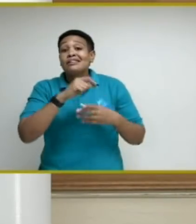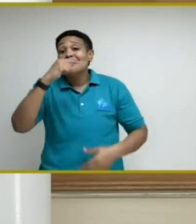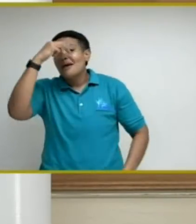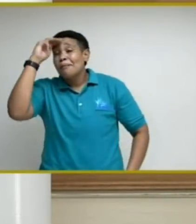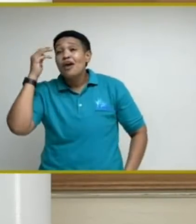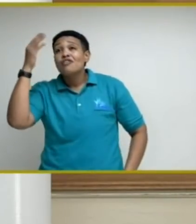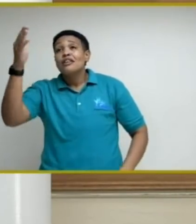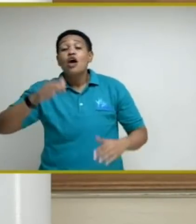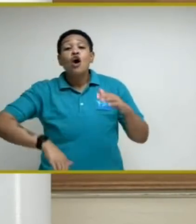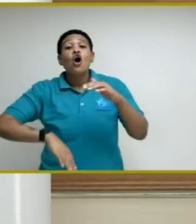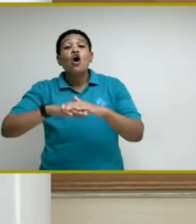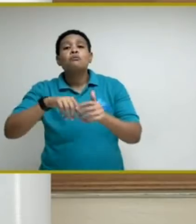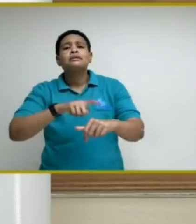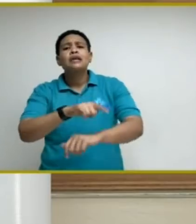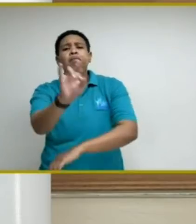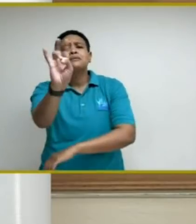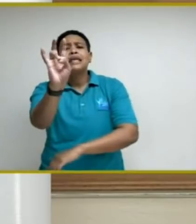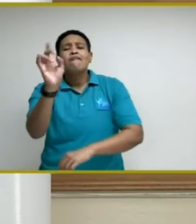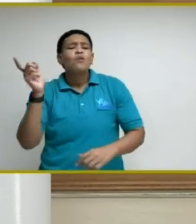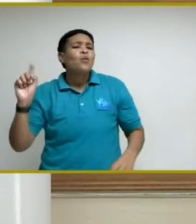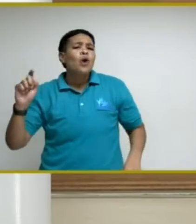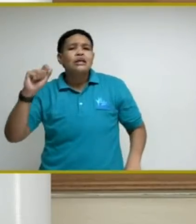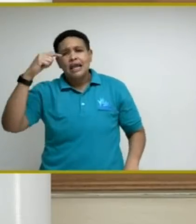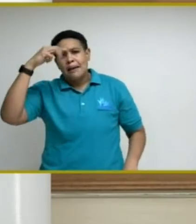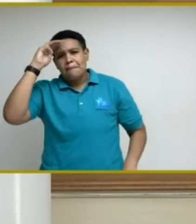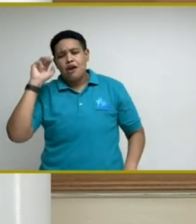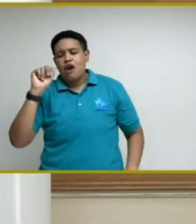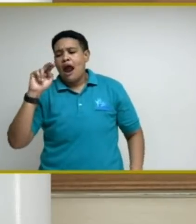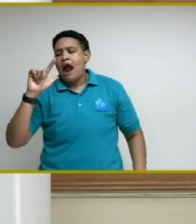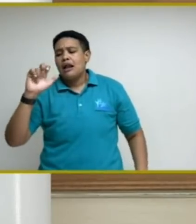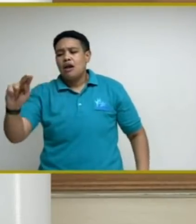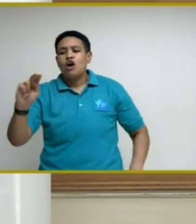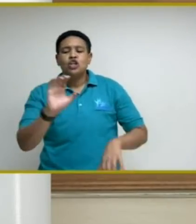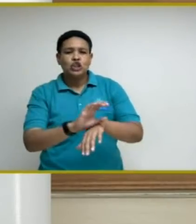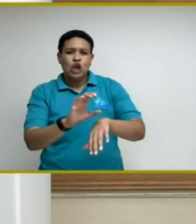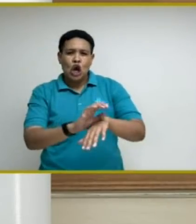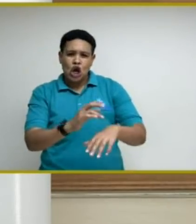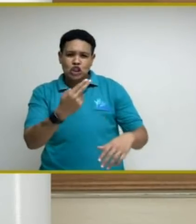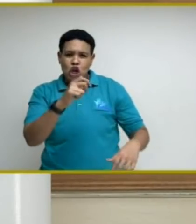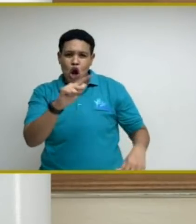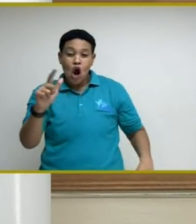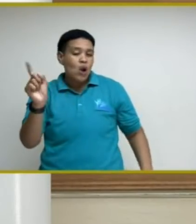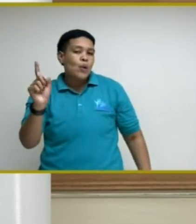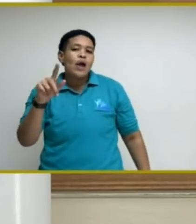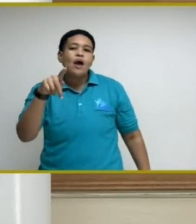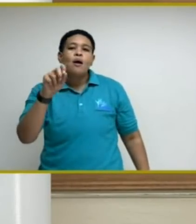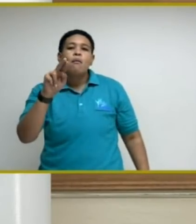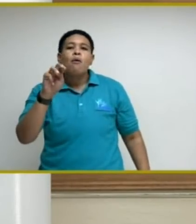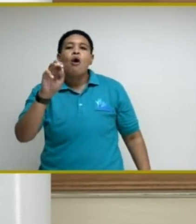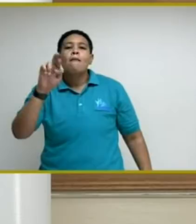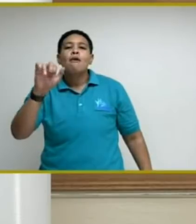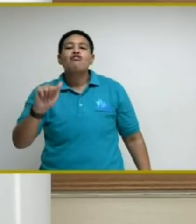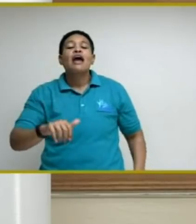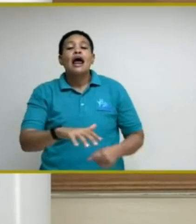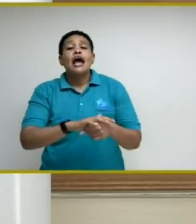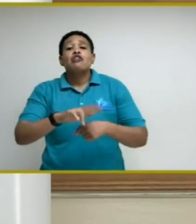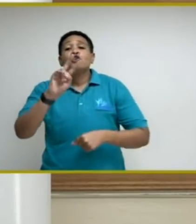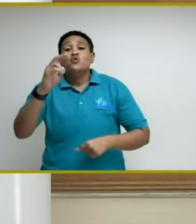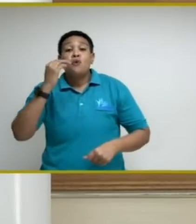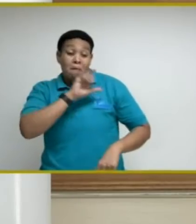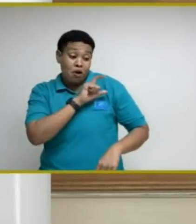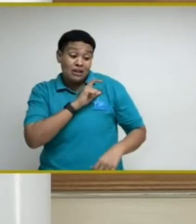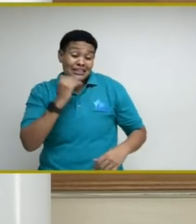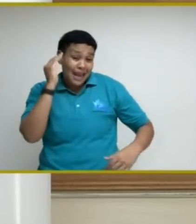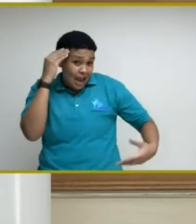Mary, until 7 p.m. at the St. Mary Anglican Church Hall, Port Maria, and the Area 2 Police Headquarters,